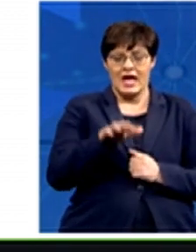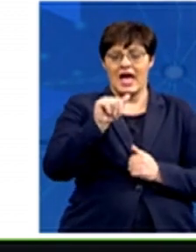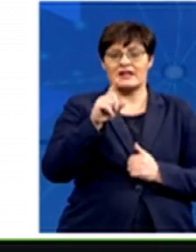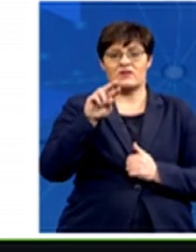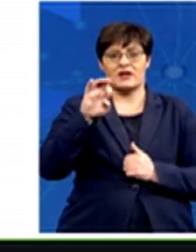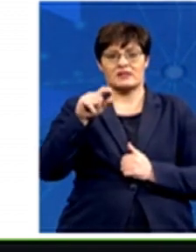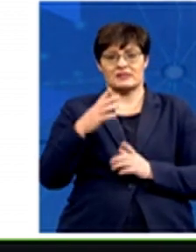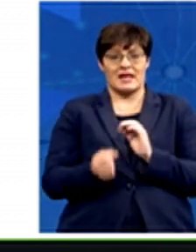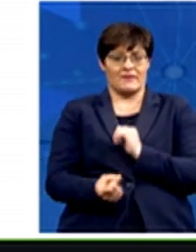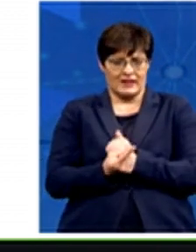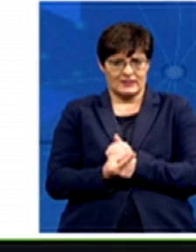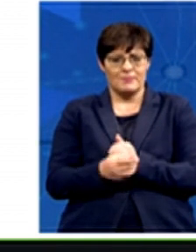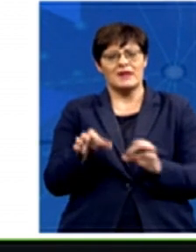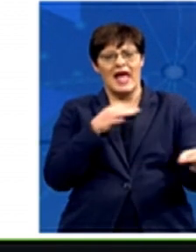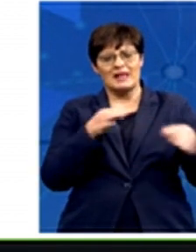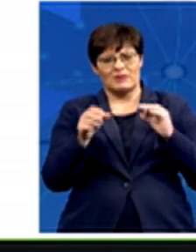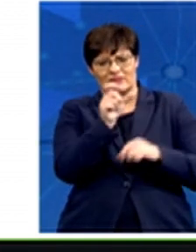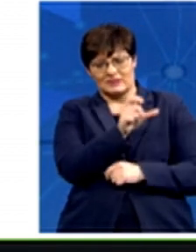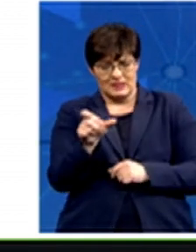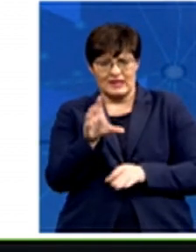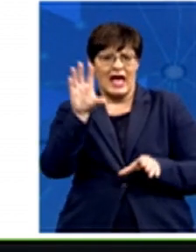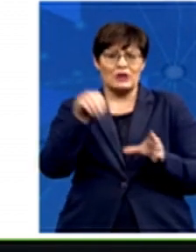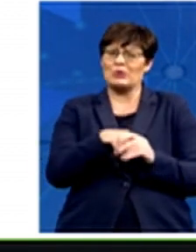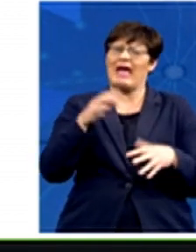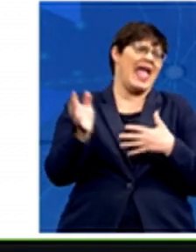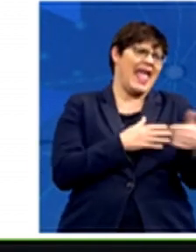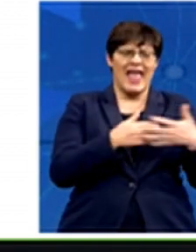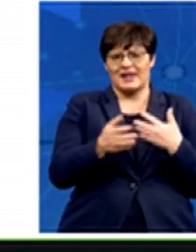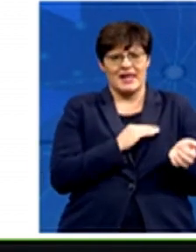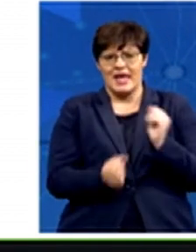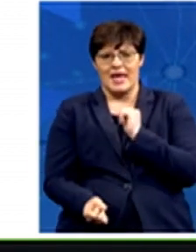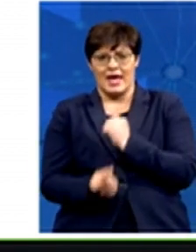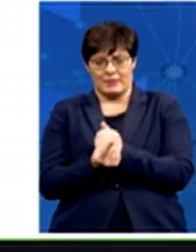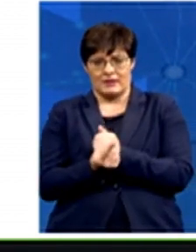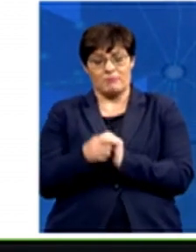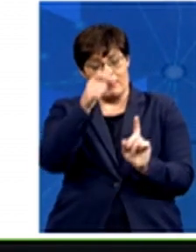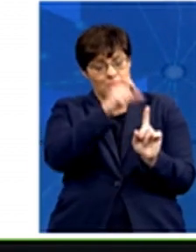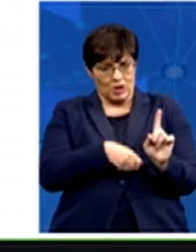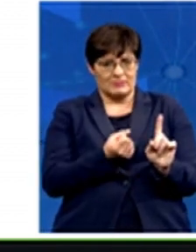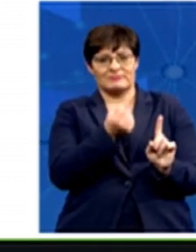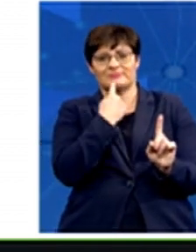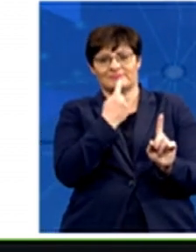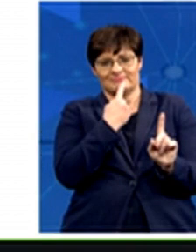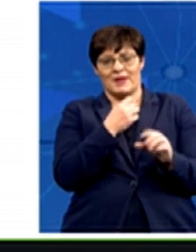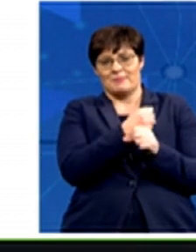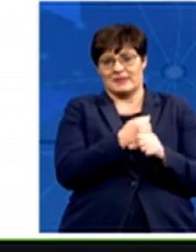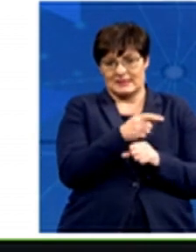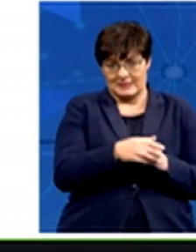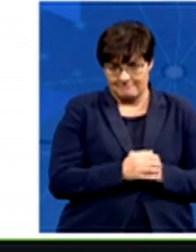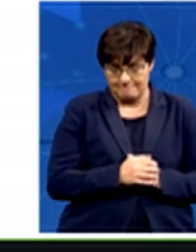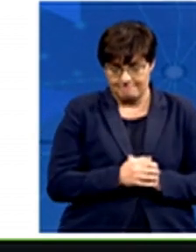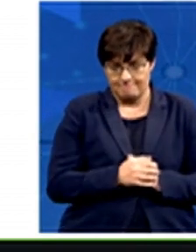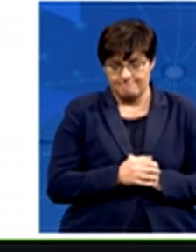and it includes anything that can happen when a patient is taking a particular treatment. Then what is a